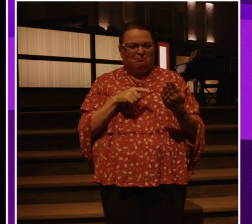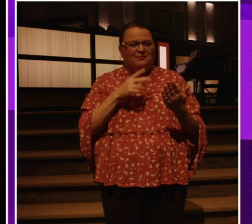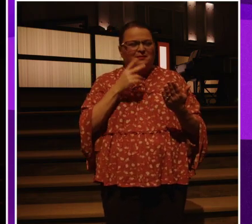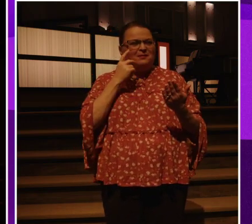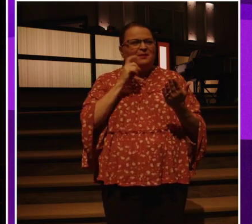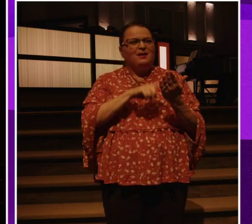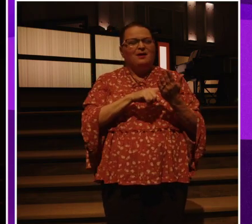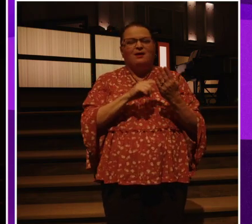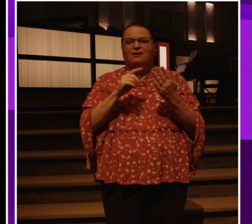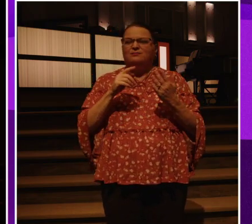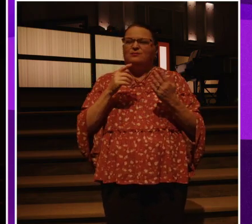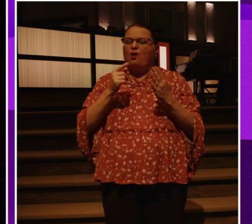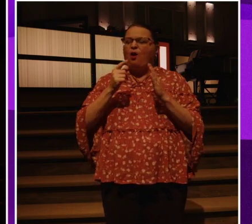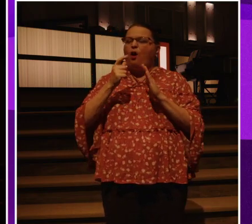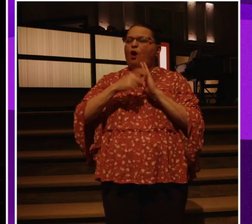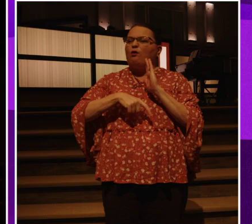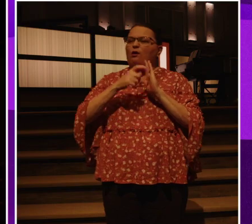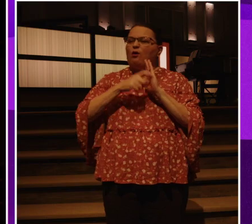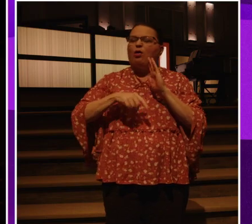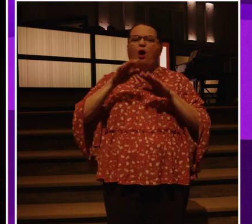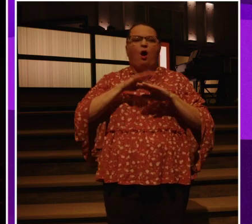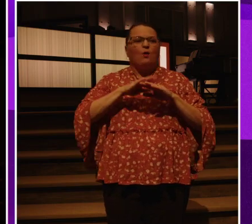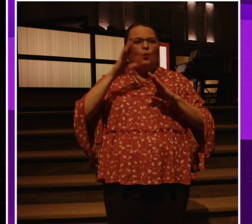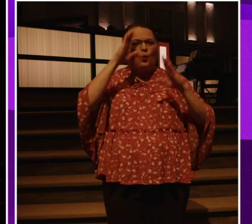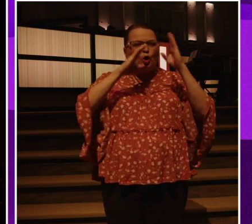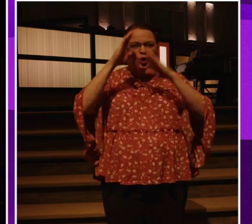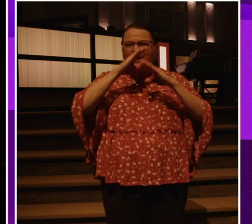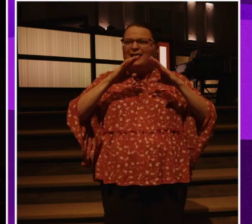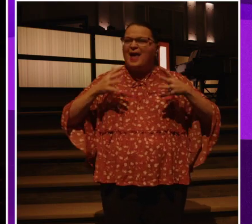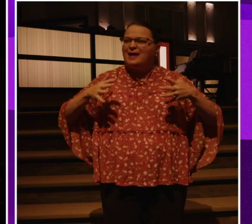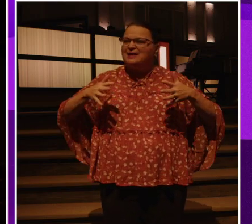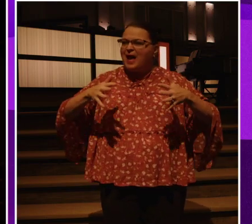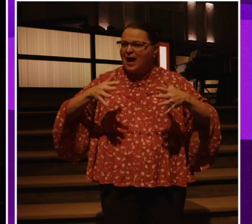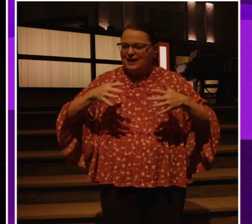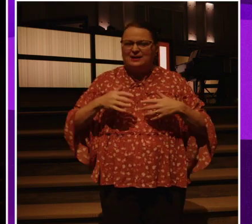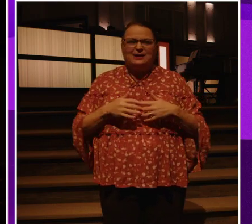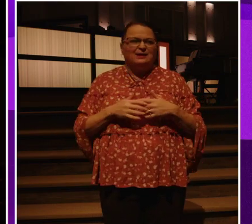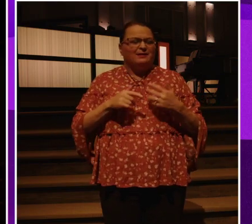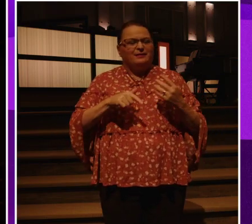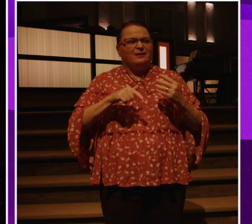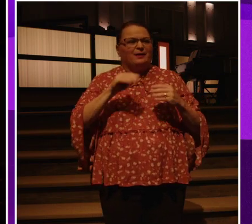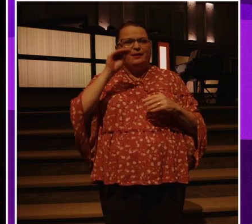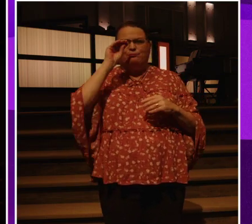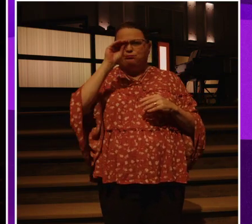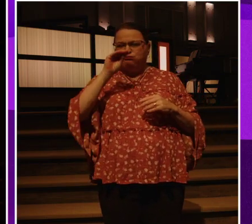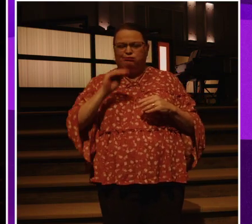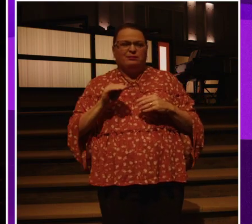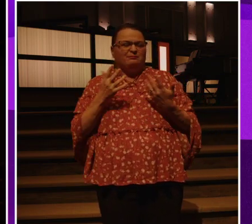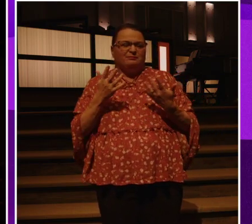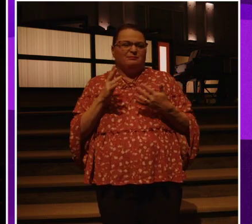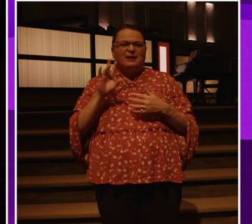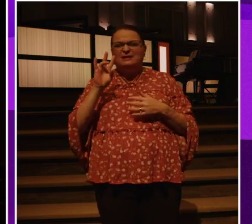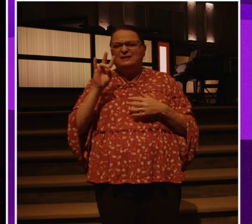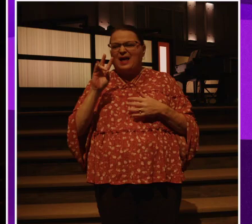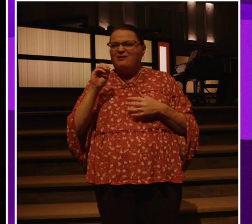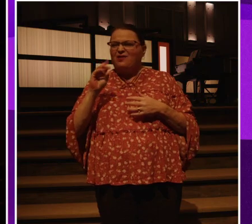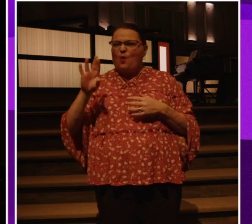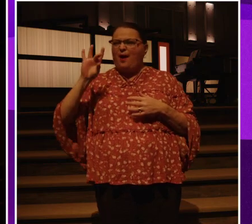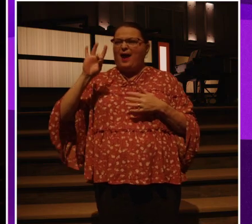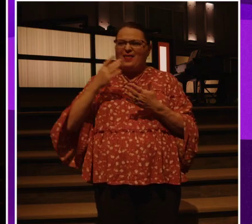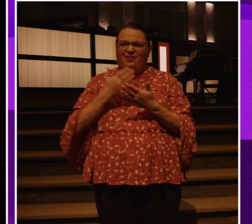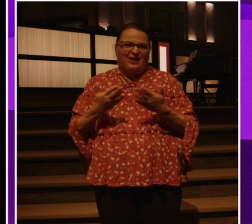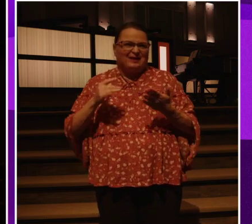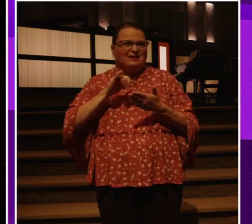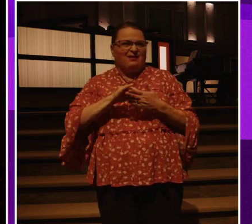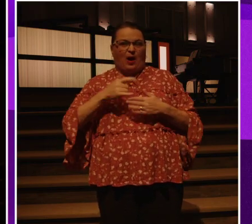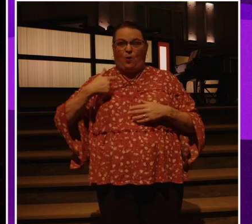on anxiety, on worry, and it listed 7 or 8 things that we Americans